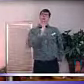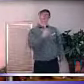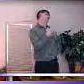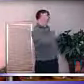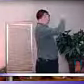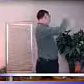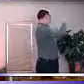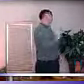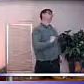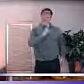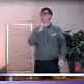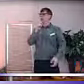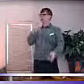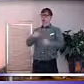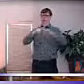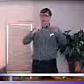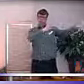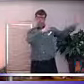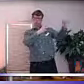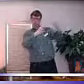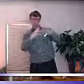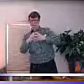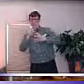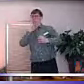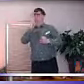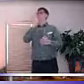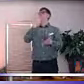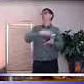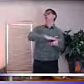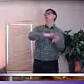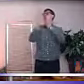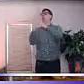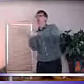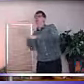God is not coercive. God is persuasive.